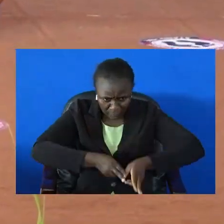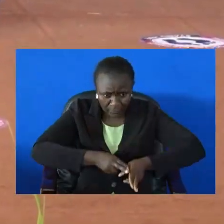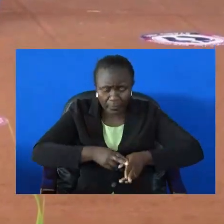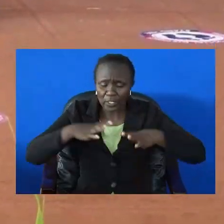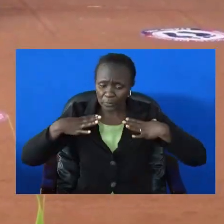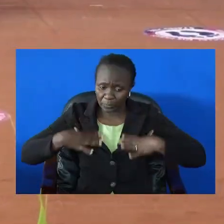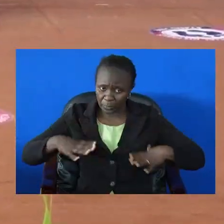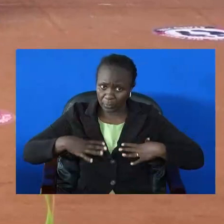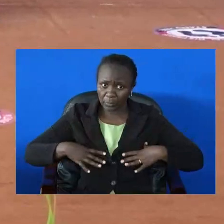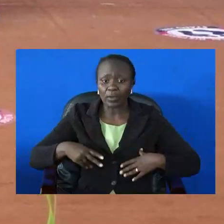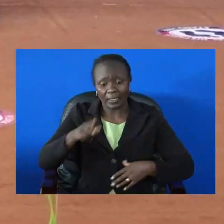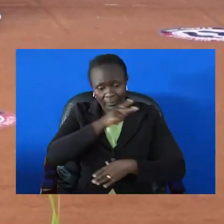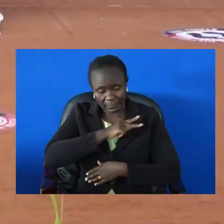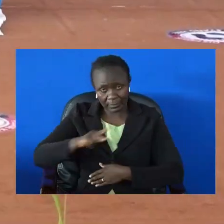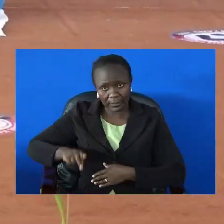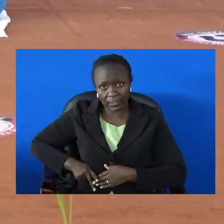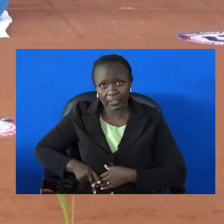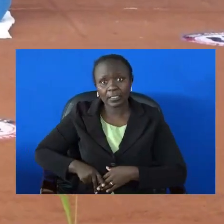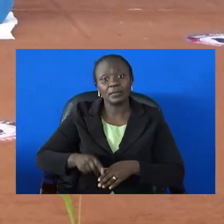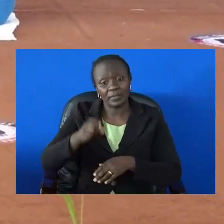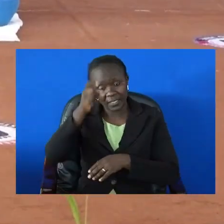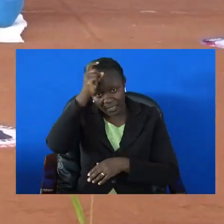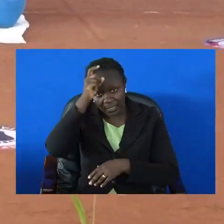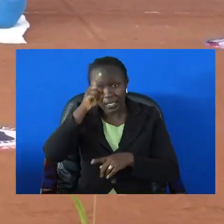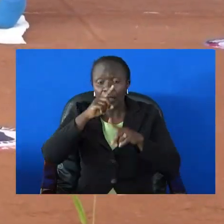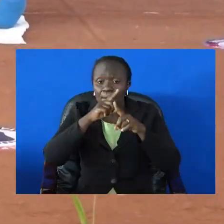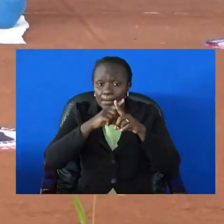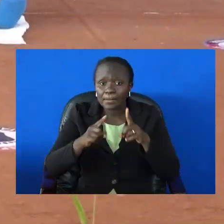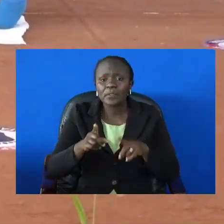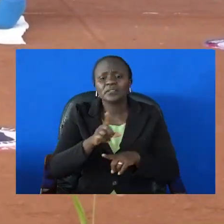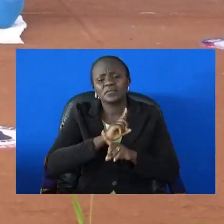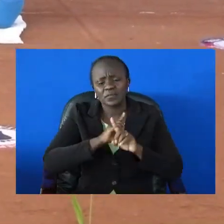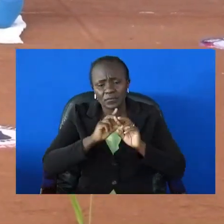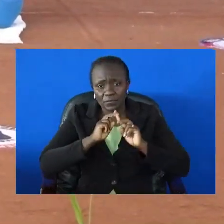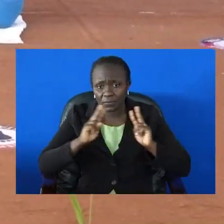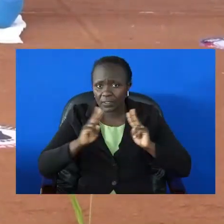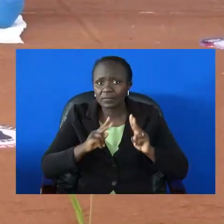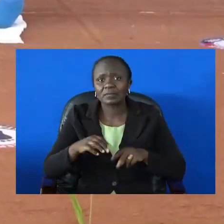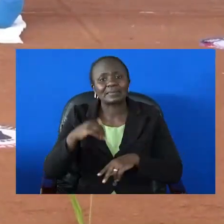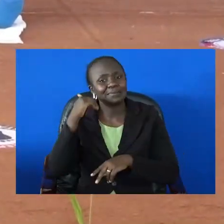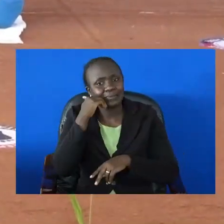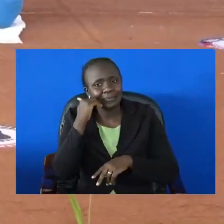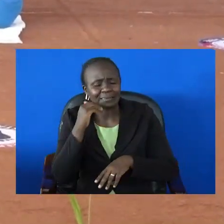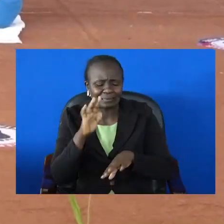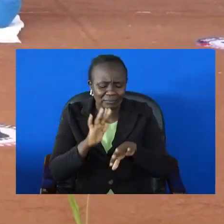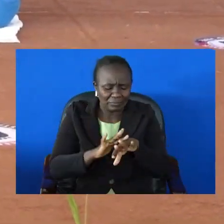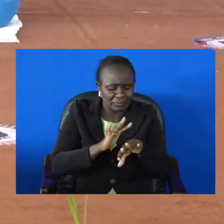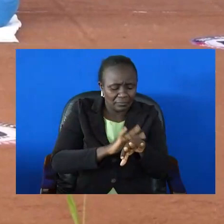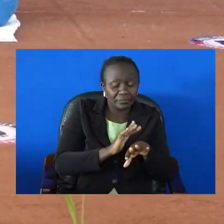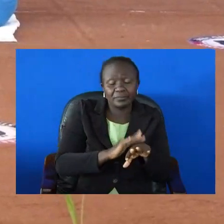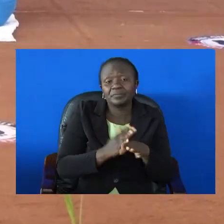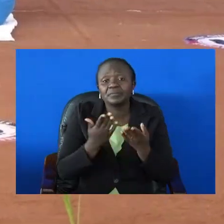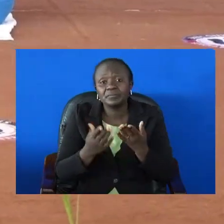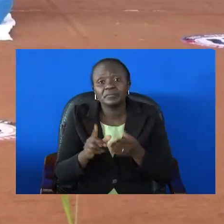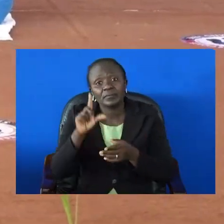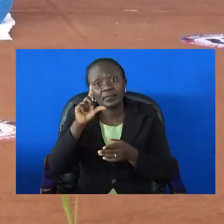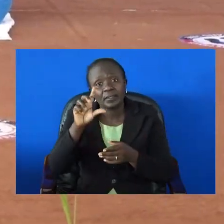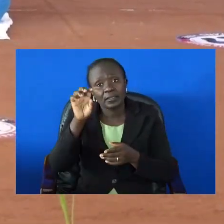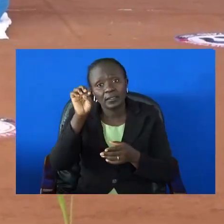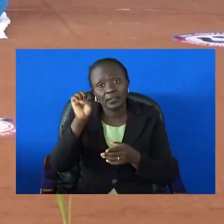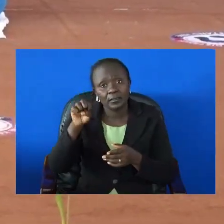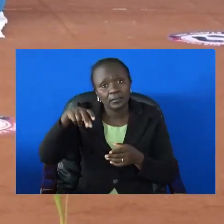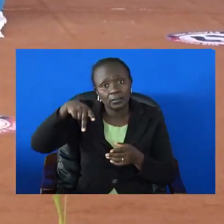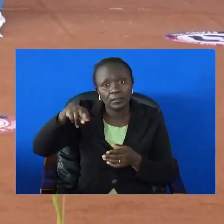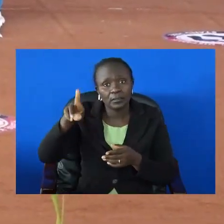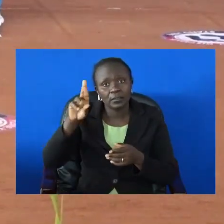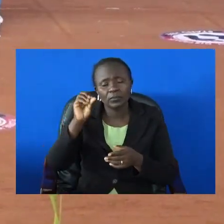the people and the king of Aram. But he was very sick with leprosy. Leprosy is a very, very,